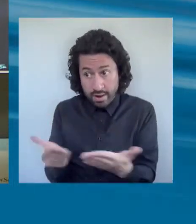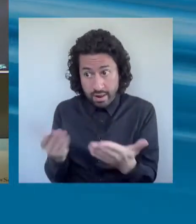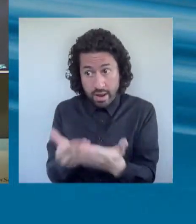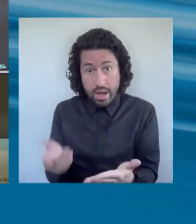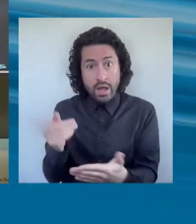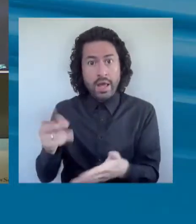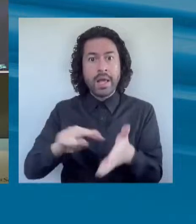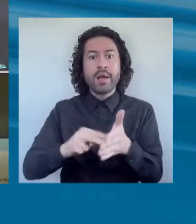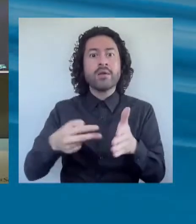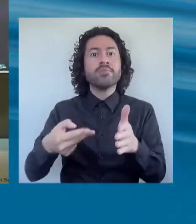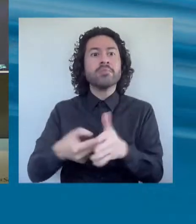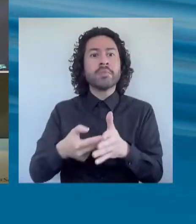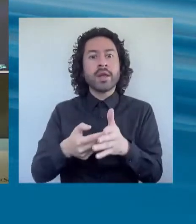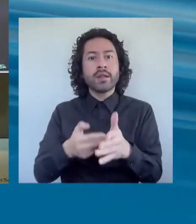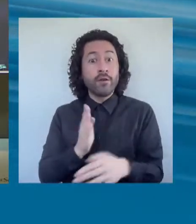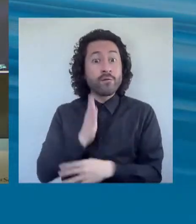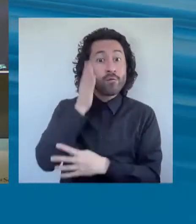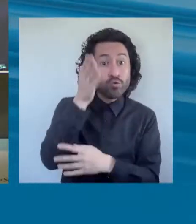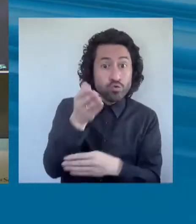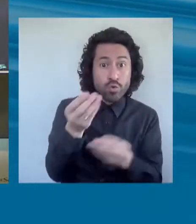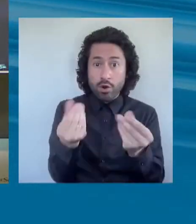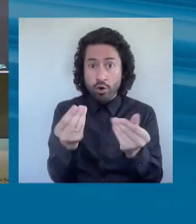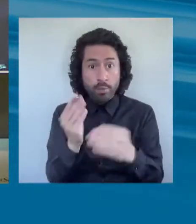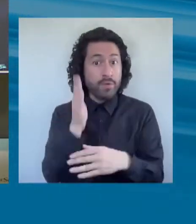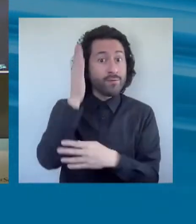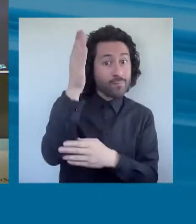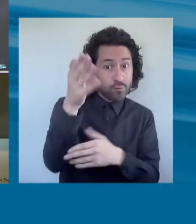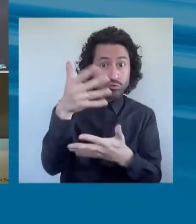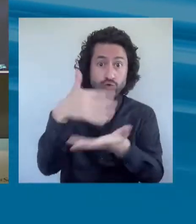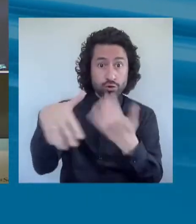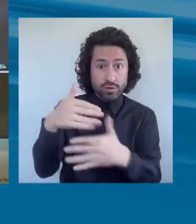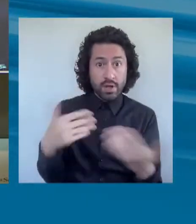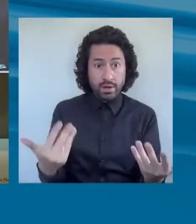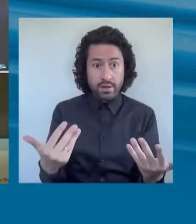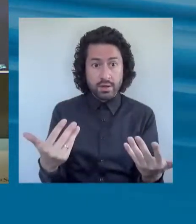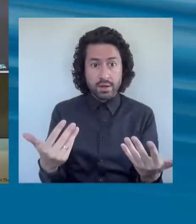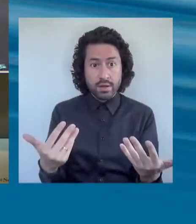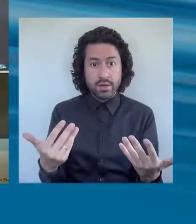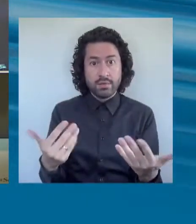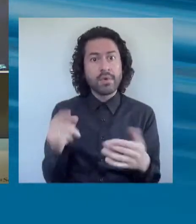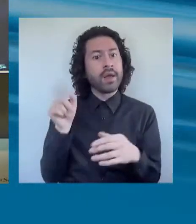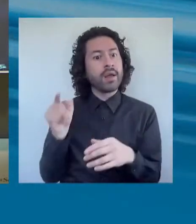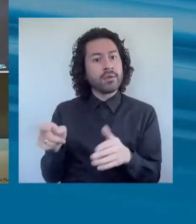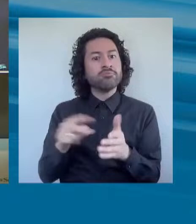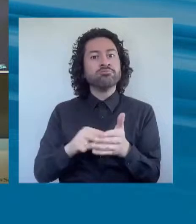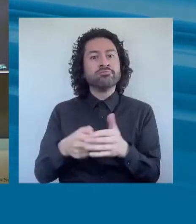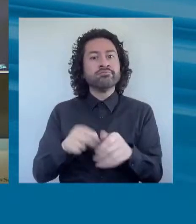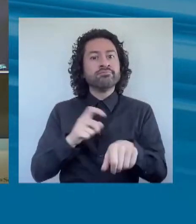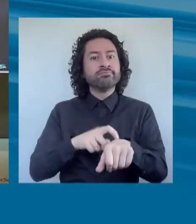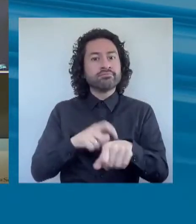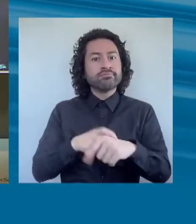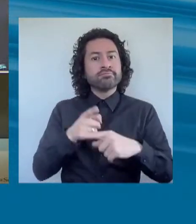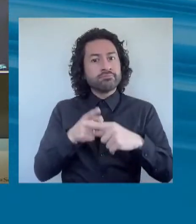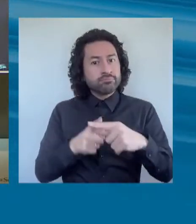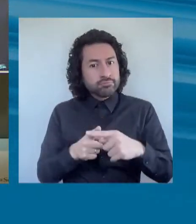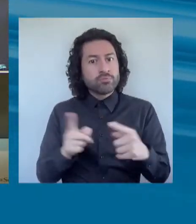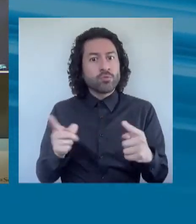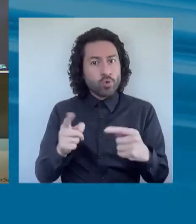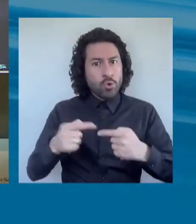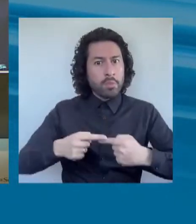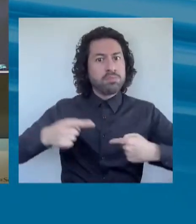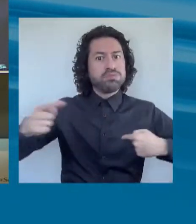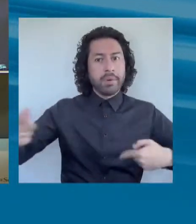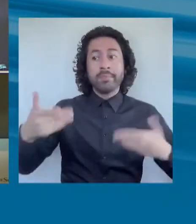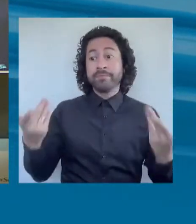not help in overcoming these traps. The education we provide today will yield